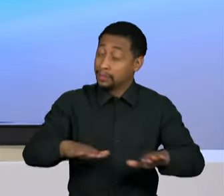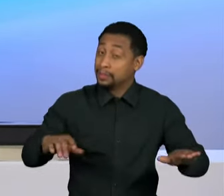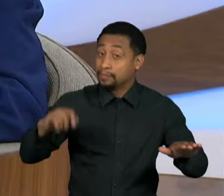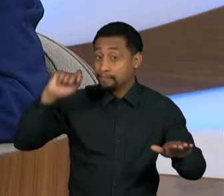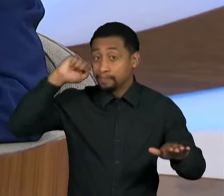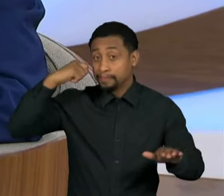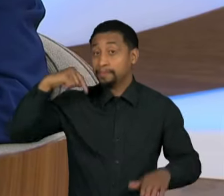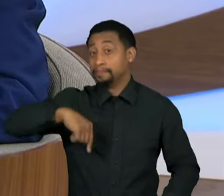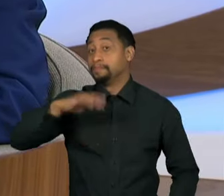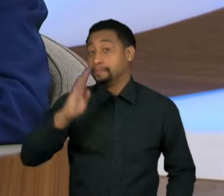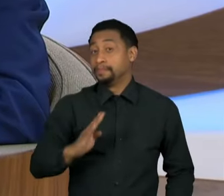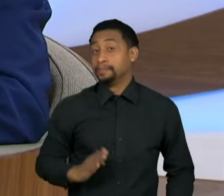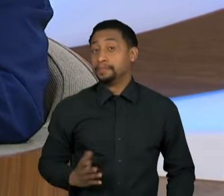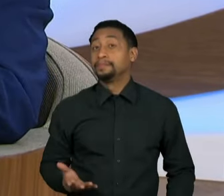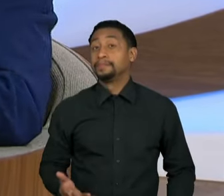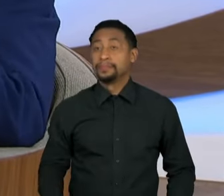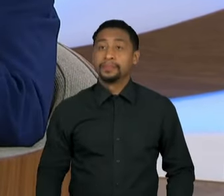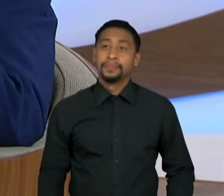no Brasil.